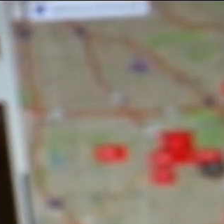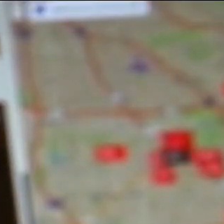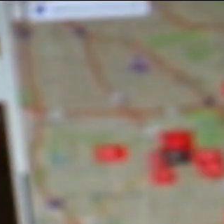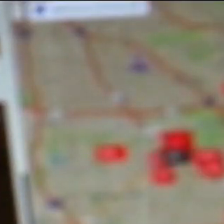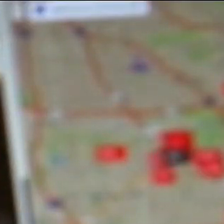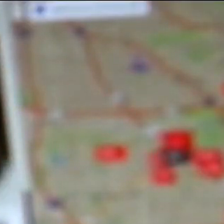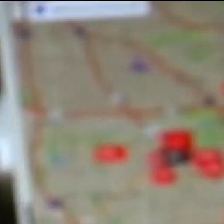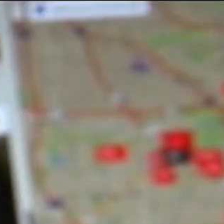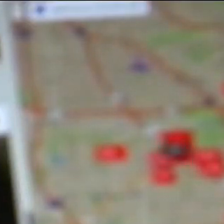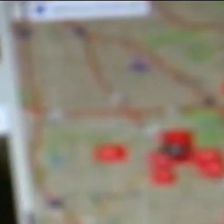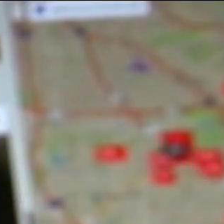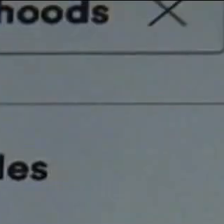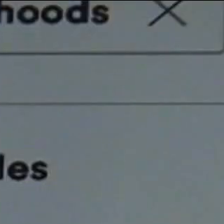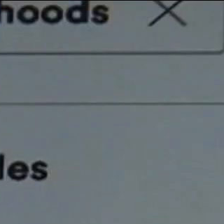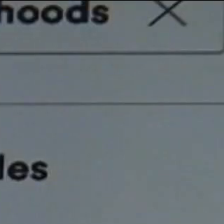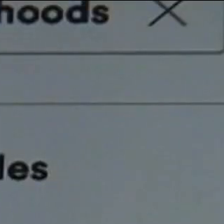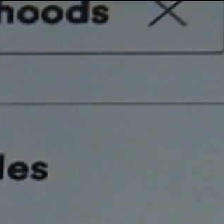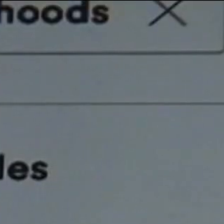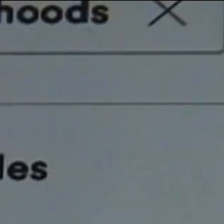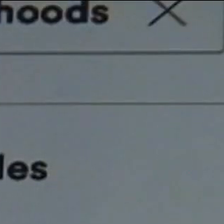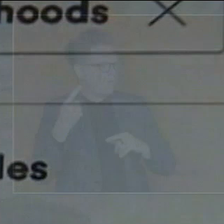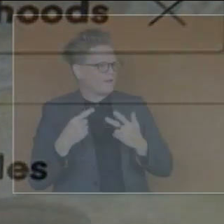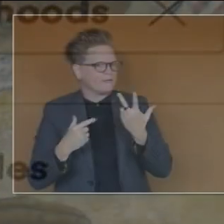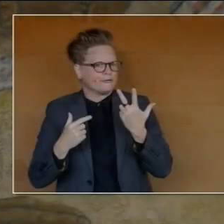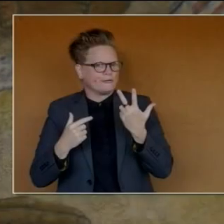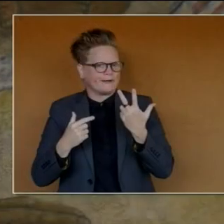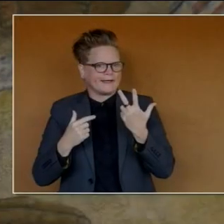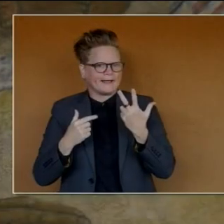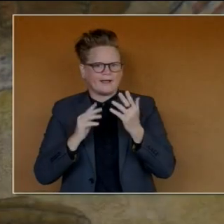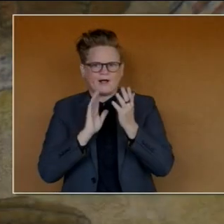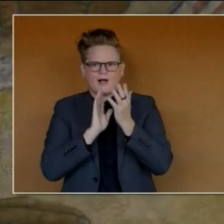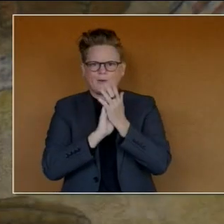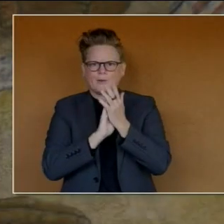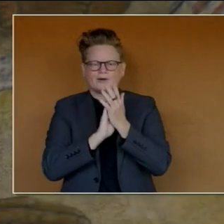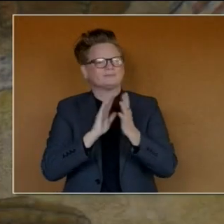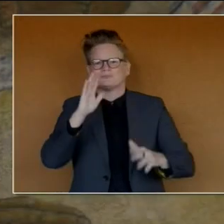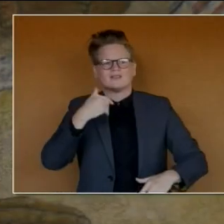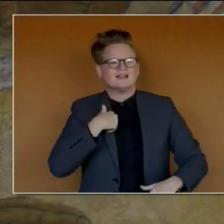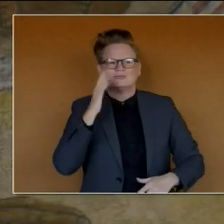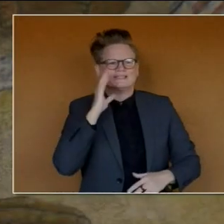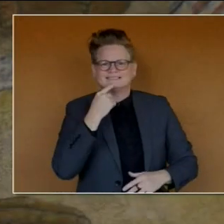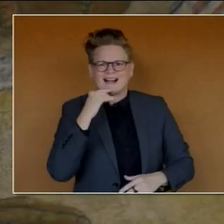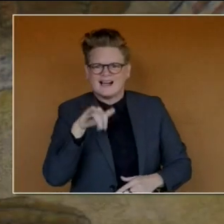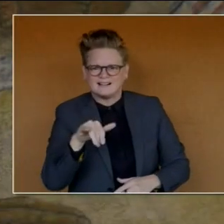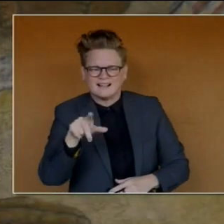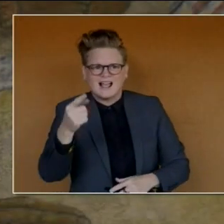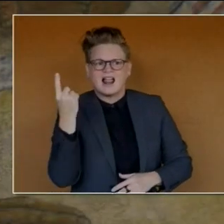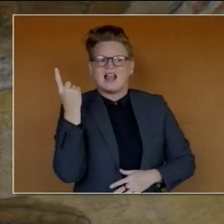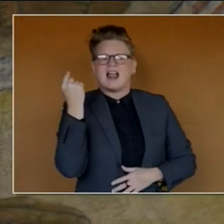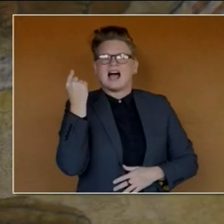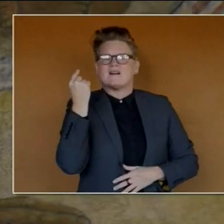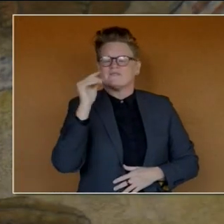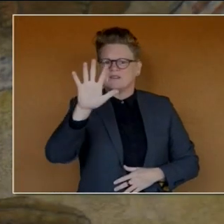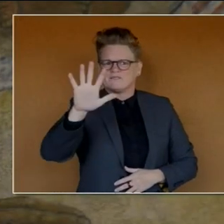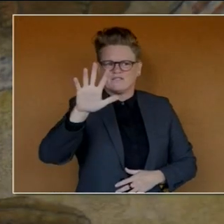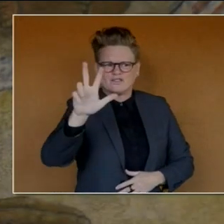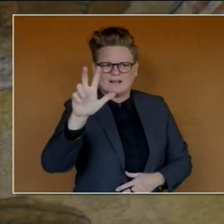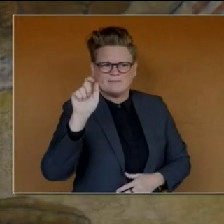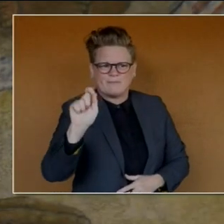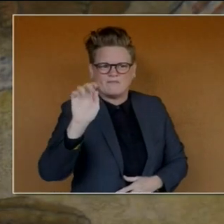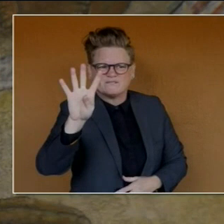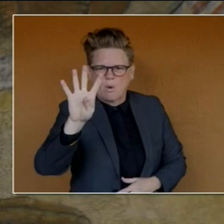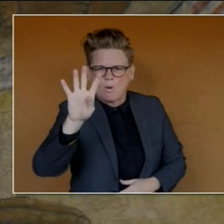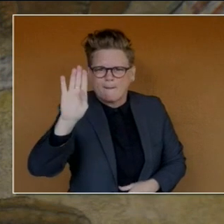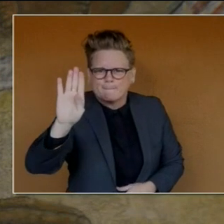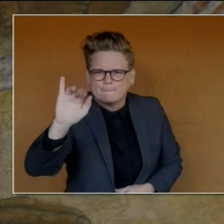from a proposed budget surplus. This time last year, we announced a $54.3 billion projected sort